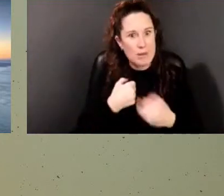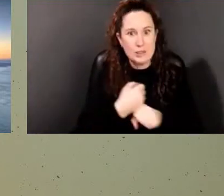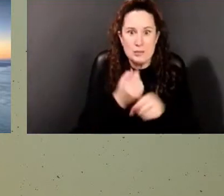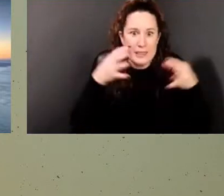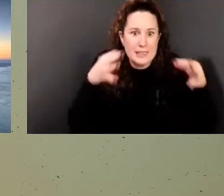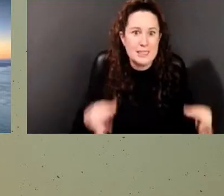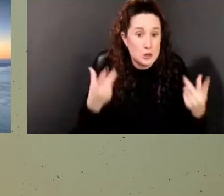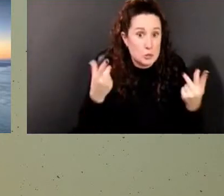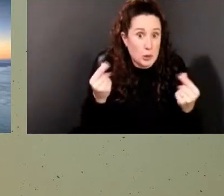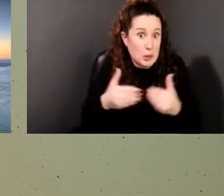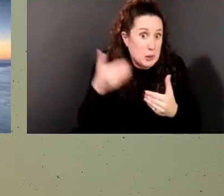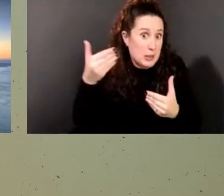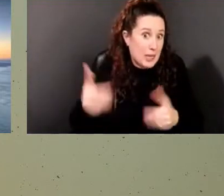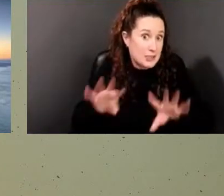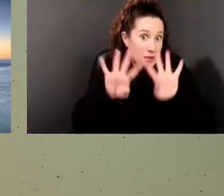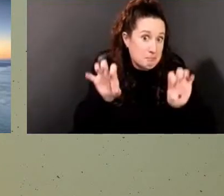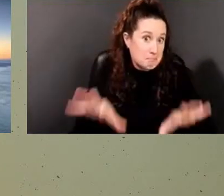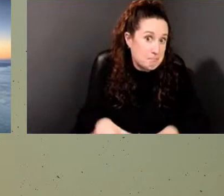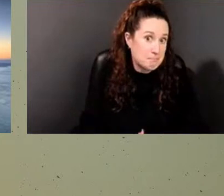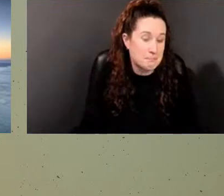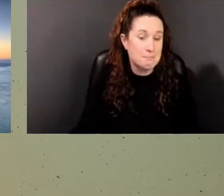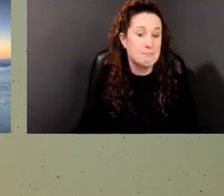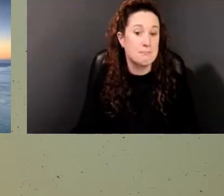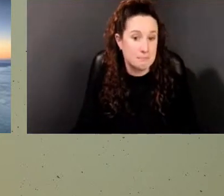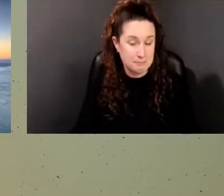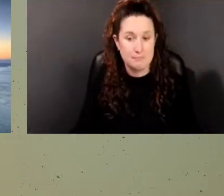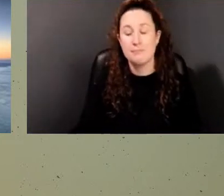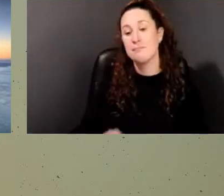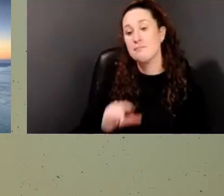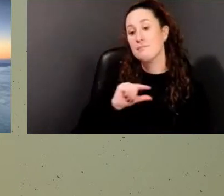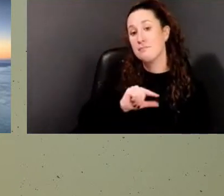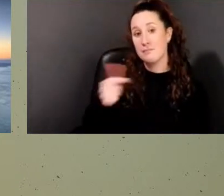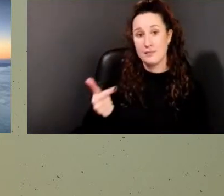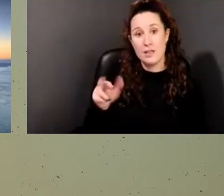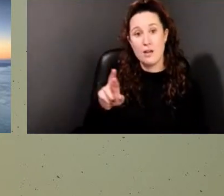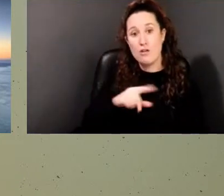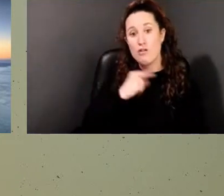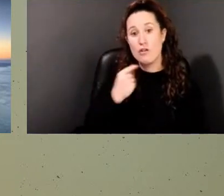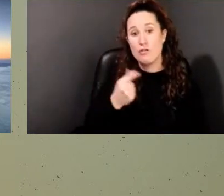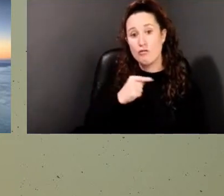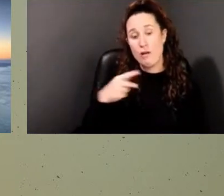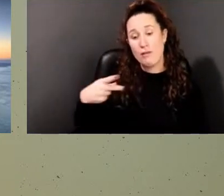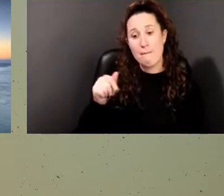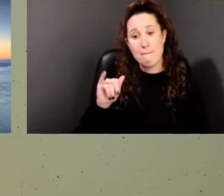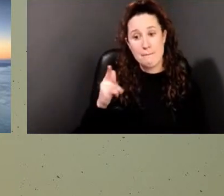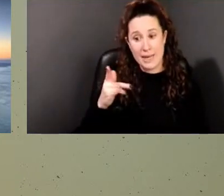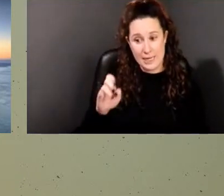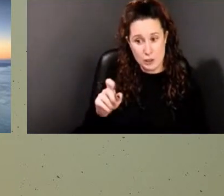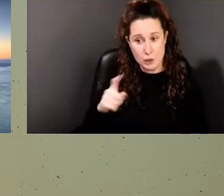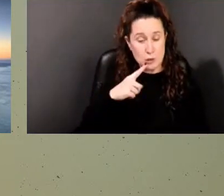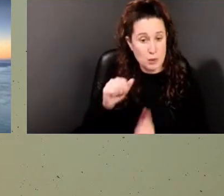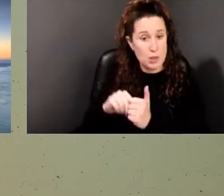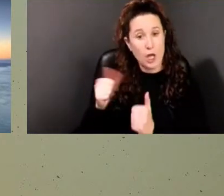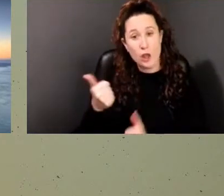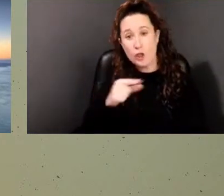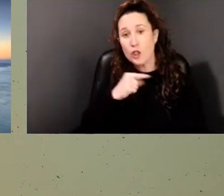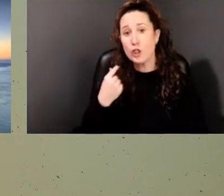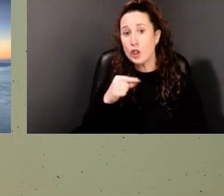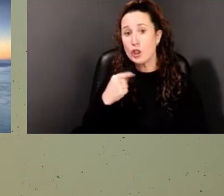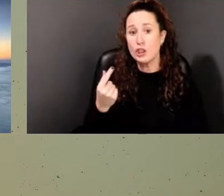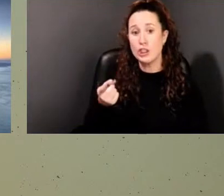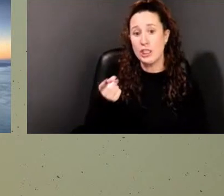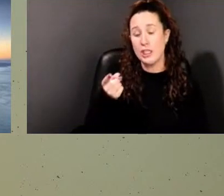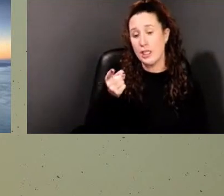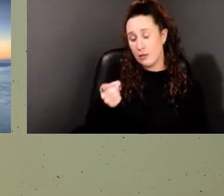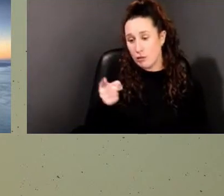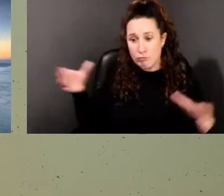next. Reverend Paige, you know, I know, as I said, you visited the site with other clergy. Did you get any sense from